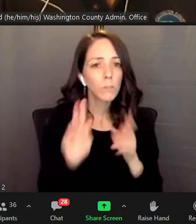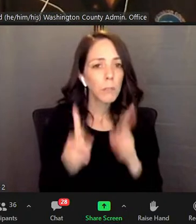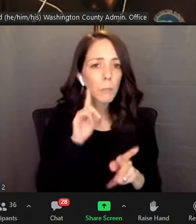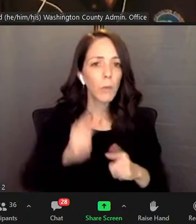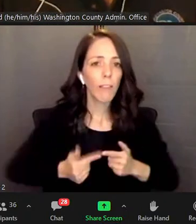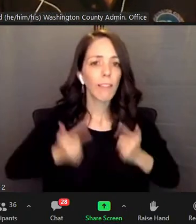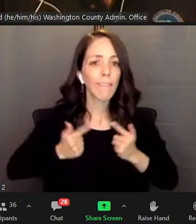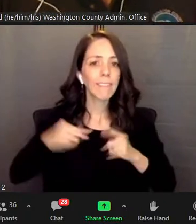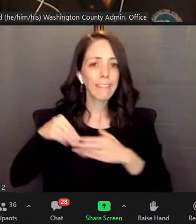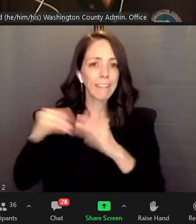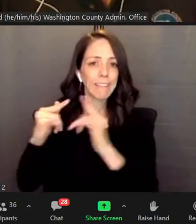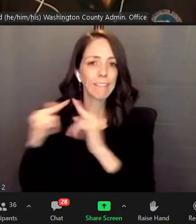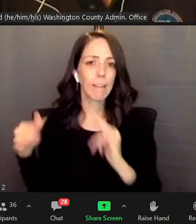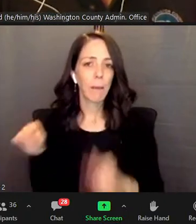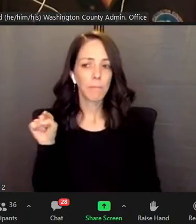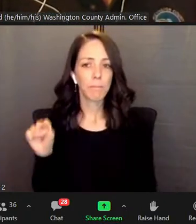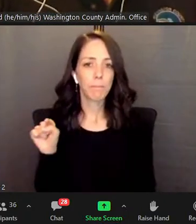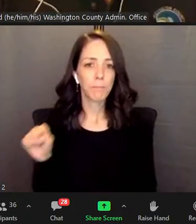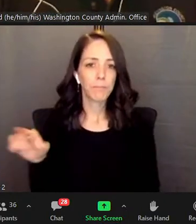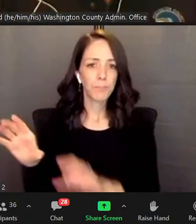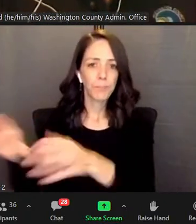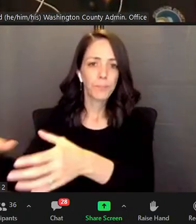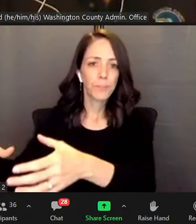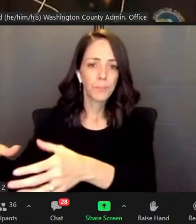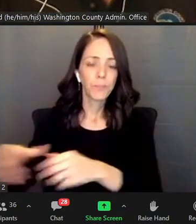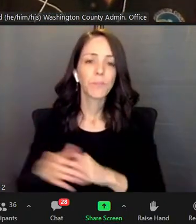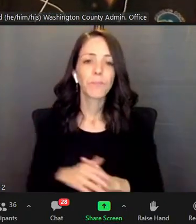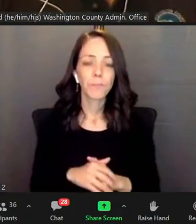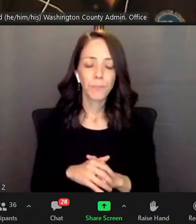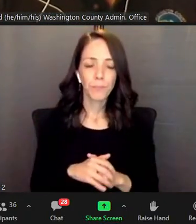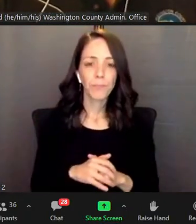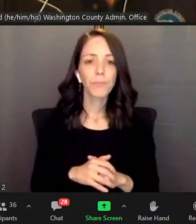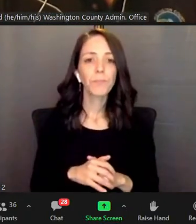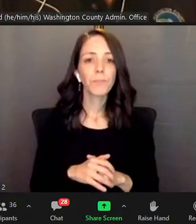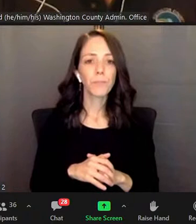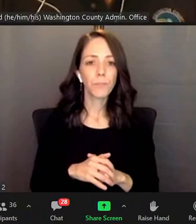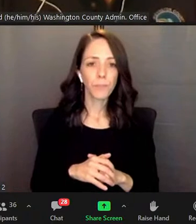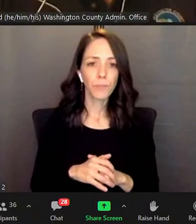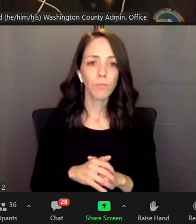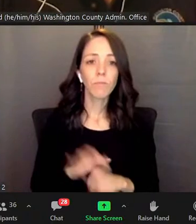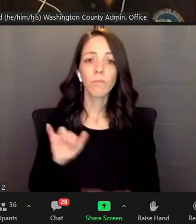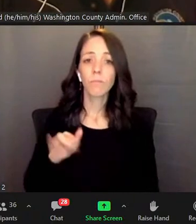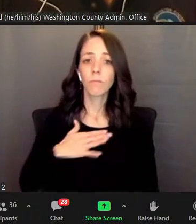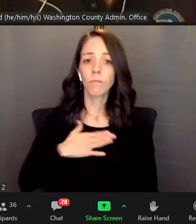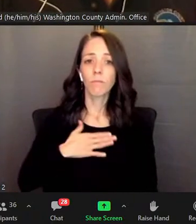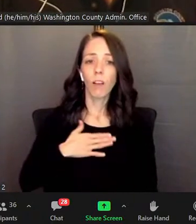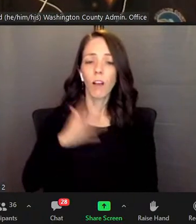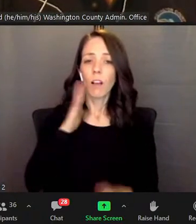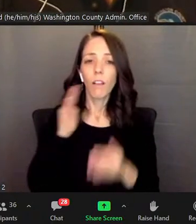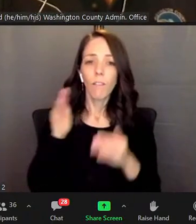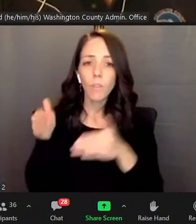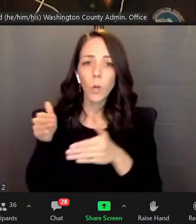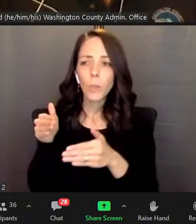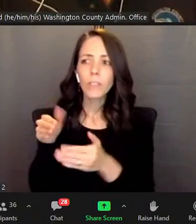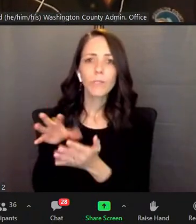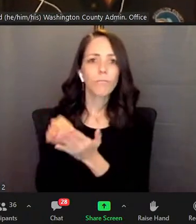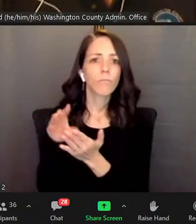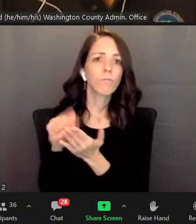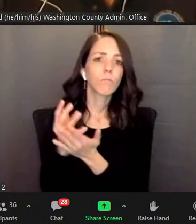And so that's going to continue to be a part of my focus and certainly my education